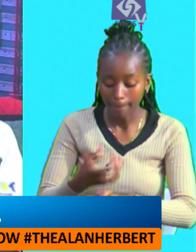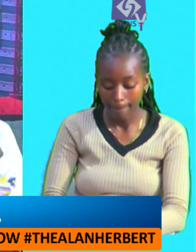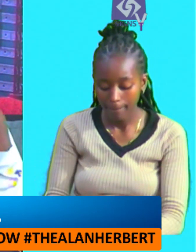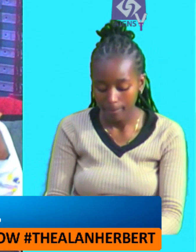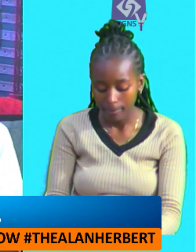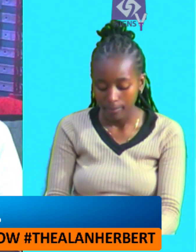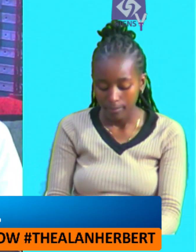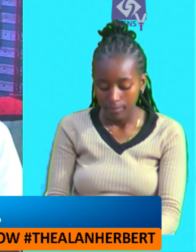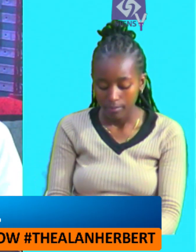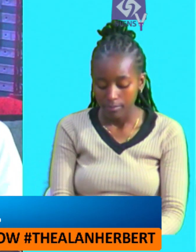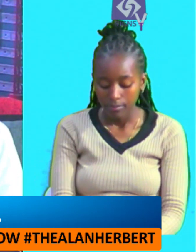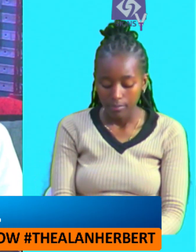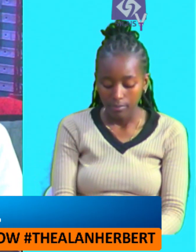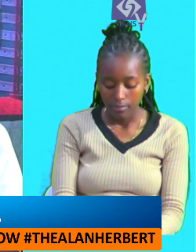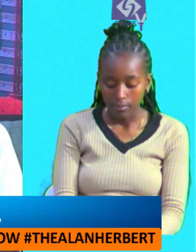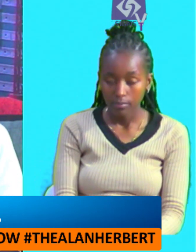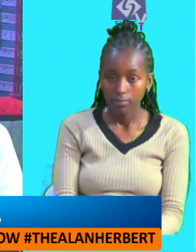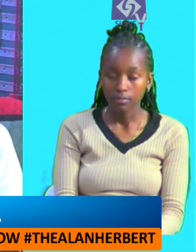he delivers.